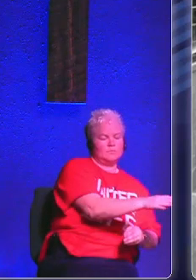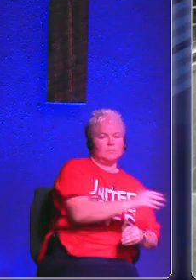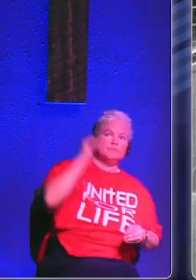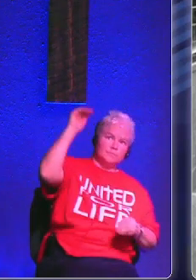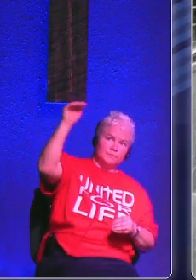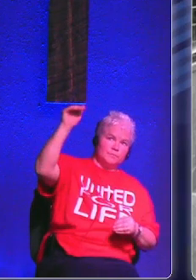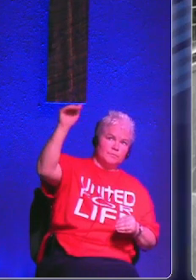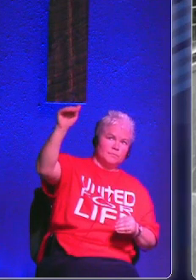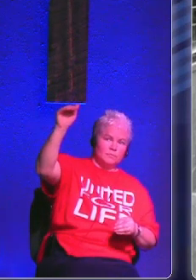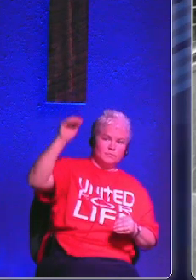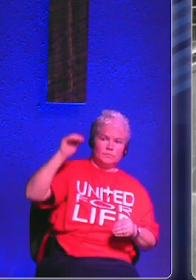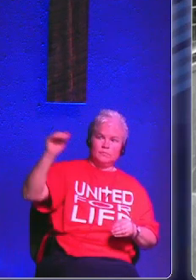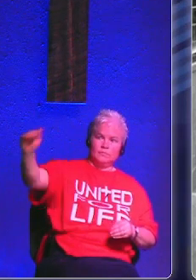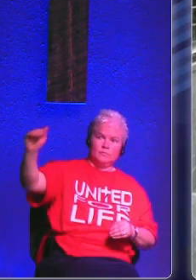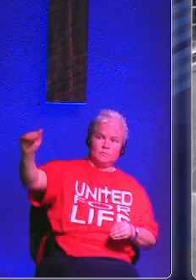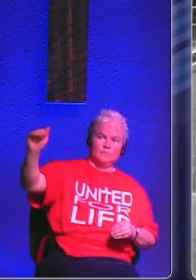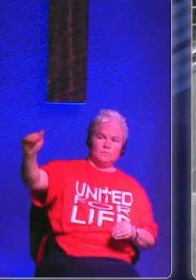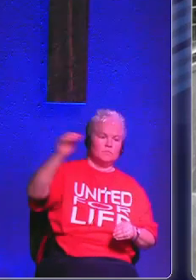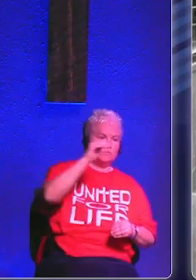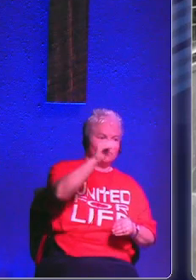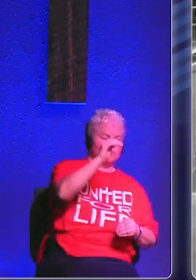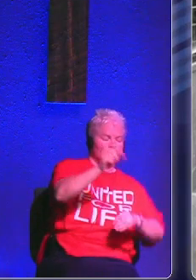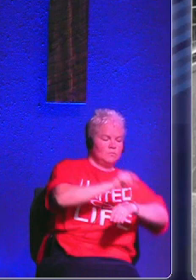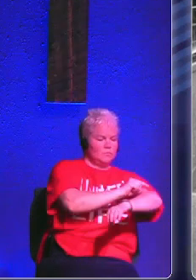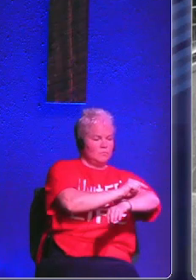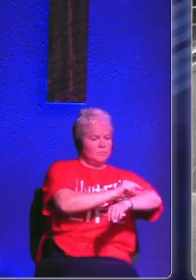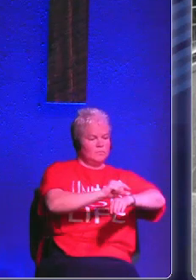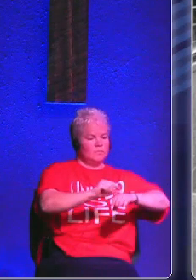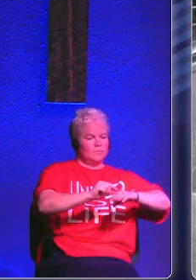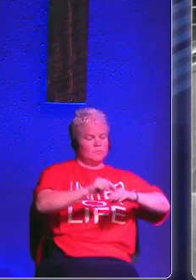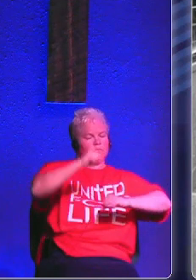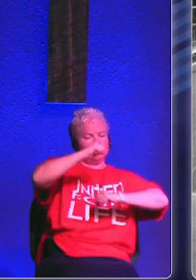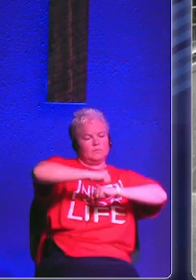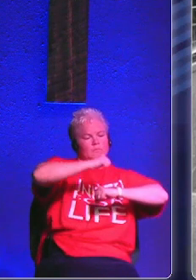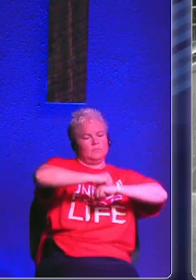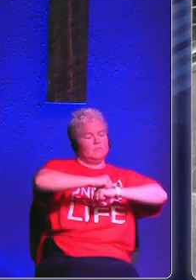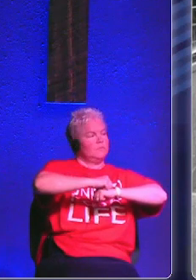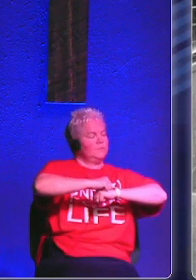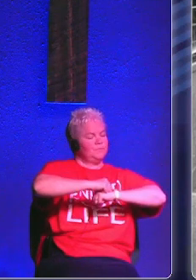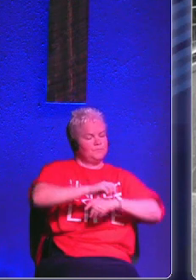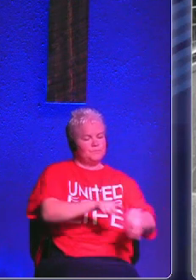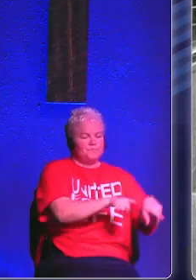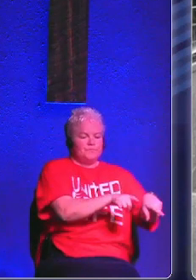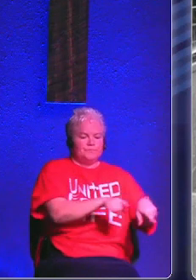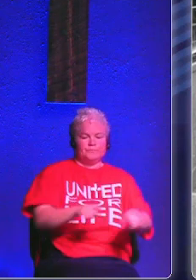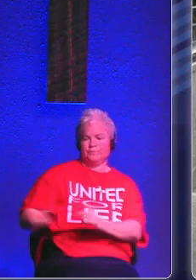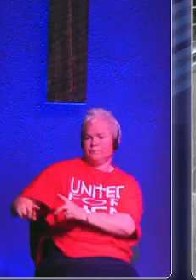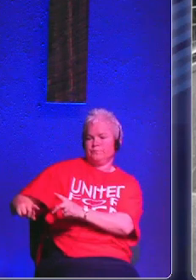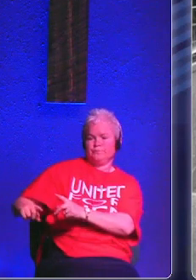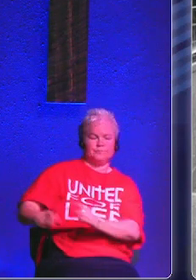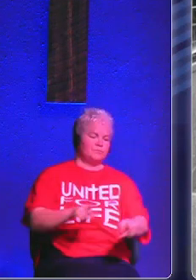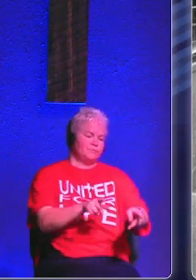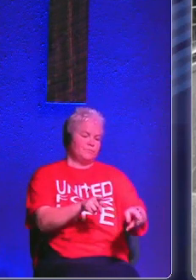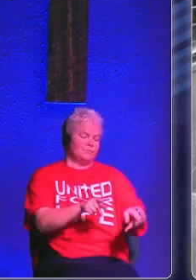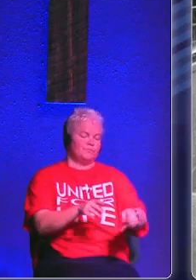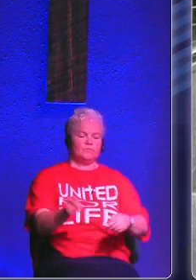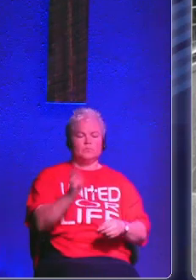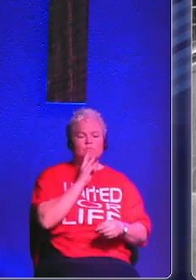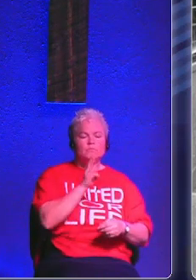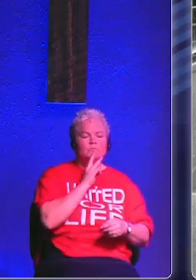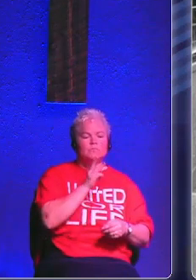different heights and different soil makeups. There's rocks, so that water is just meandering through there. It's quite pretty.